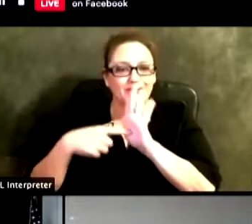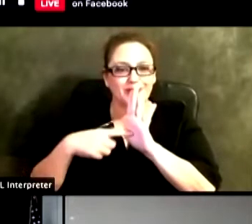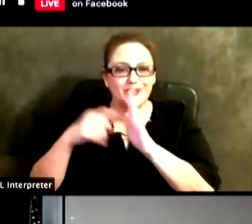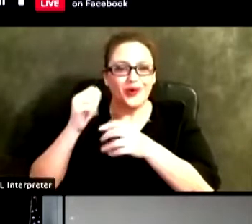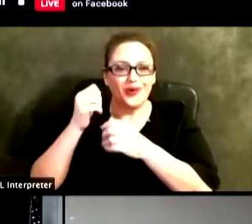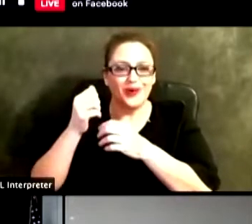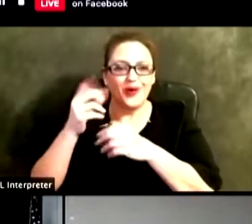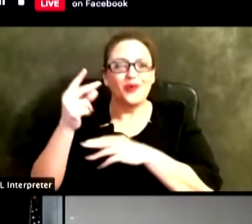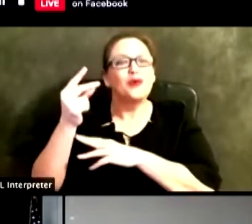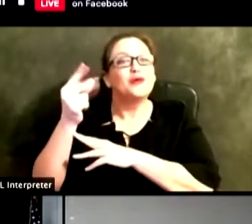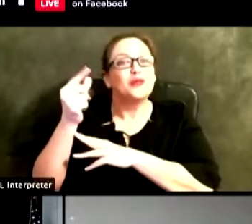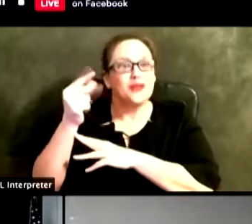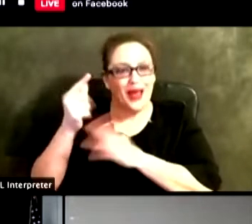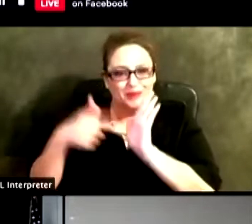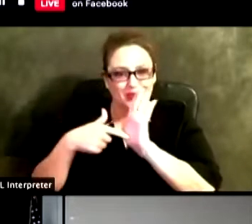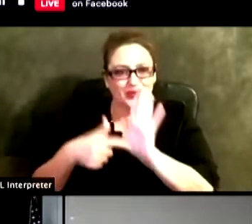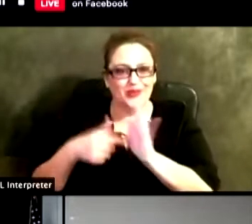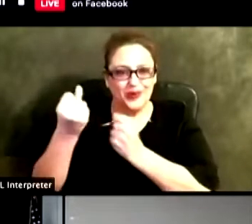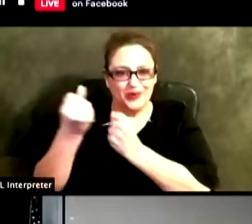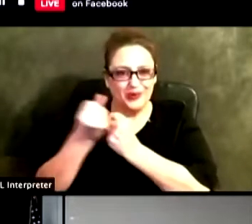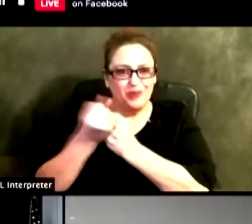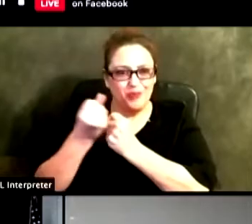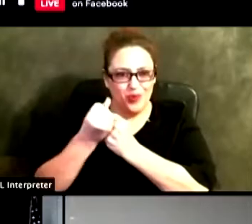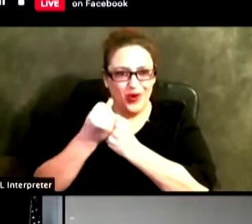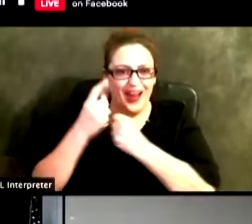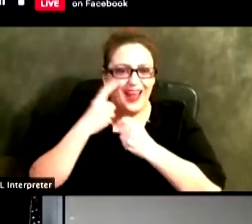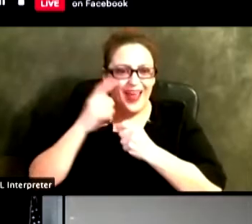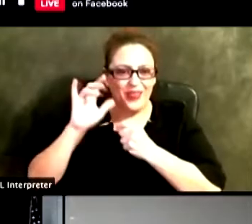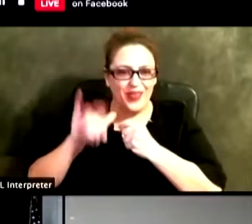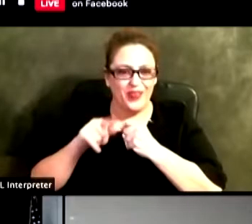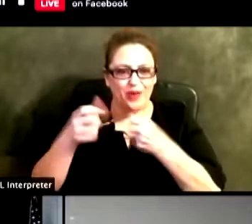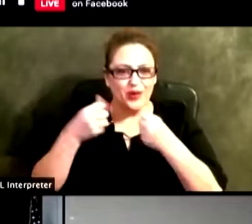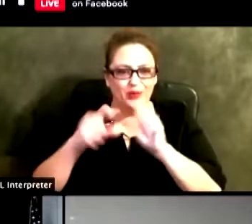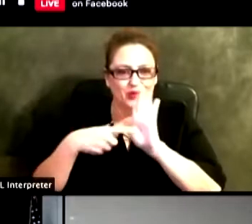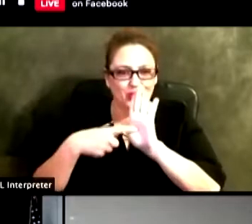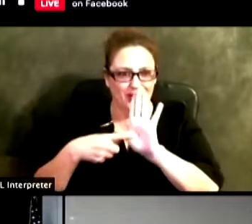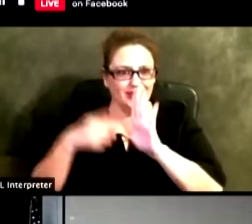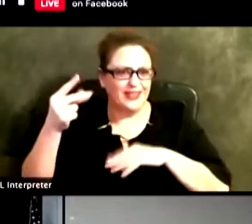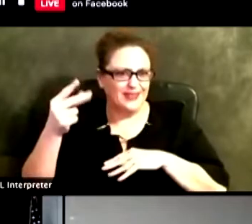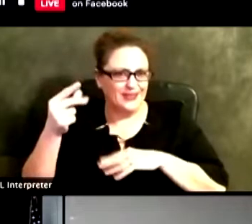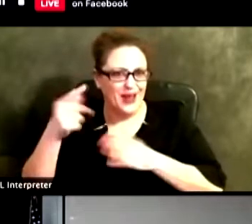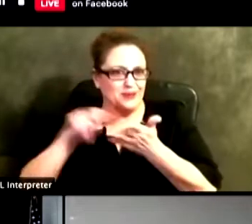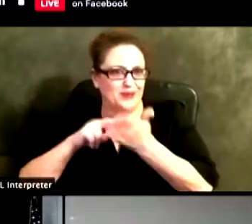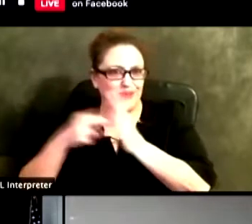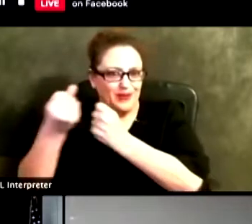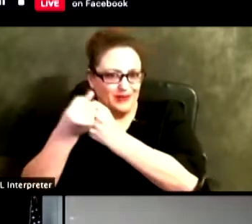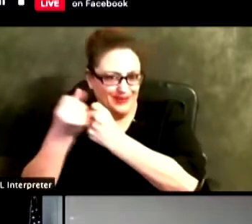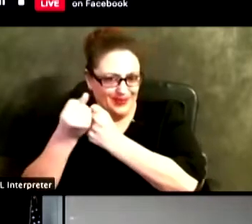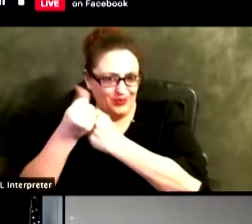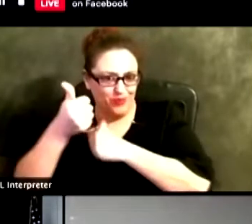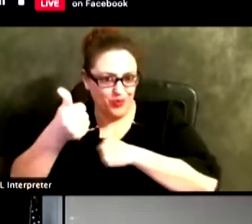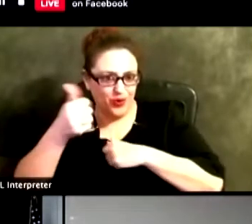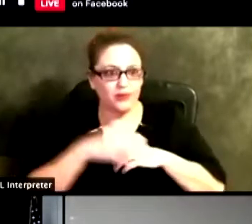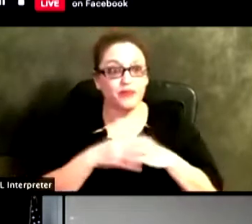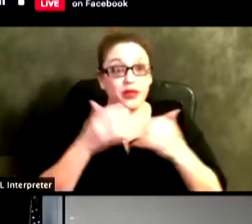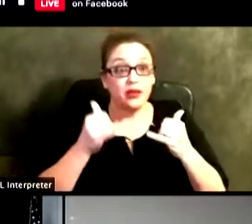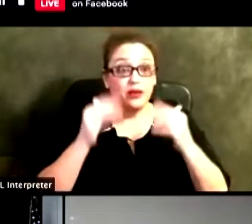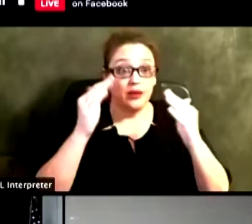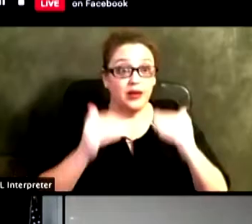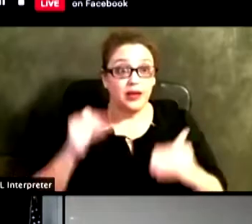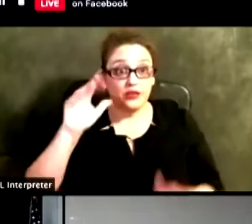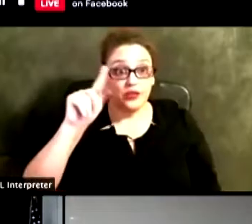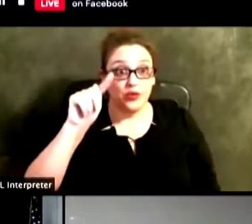the, but I think that that's what he was trying to convey. We're going to go next to Tora Tonga, whose name I